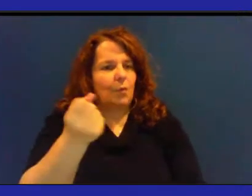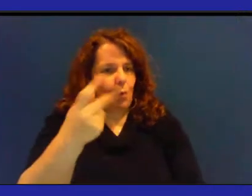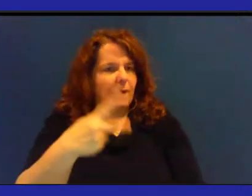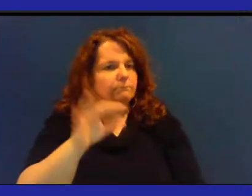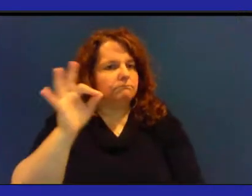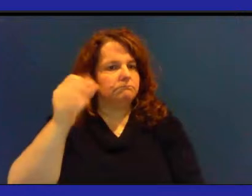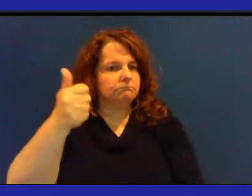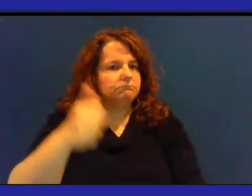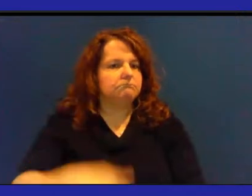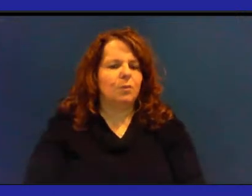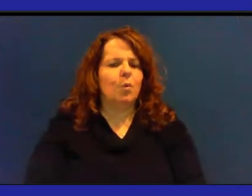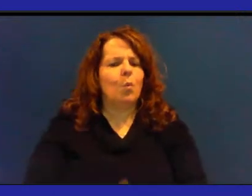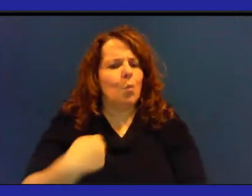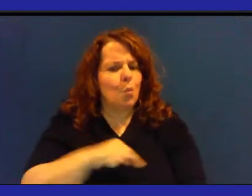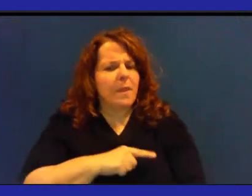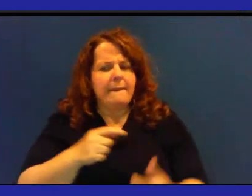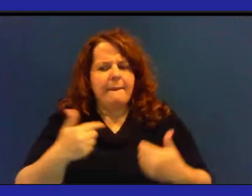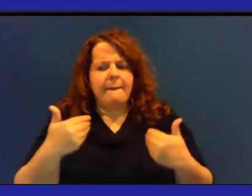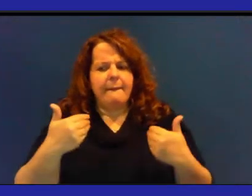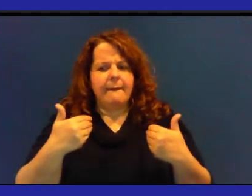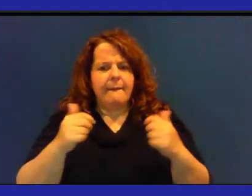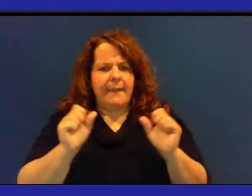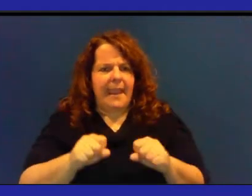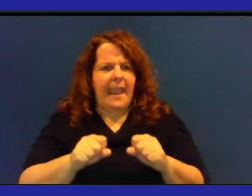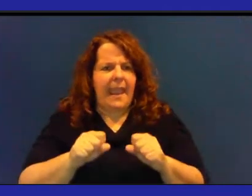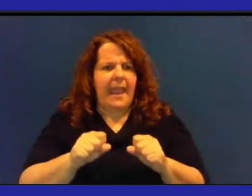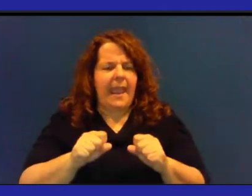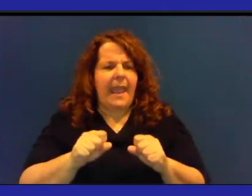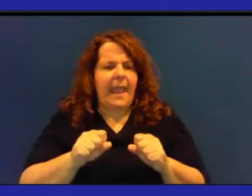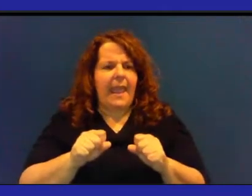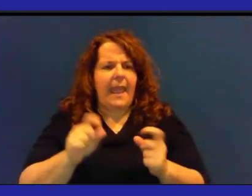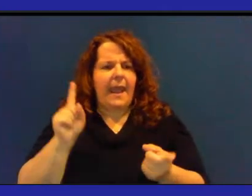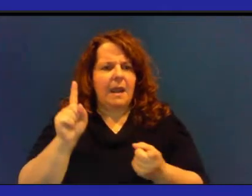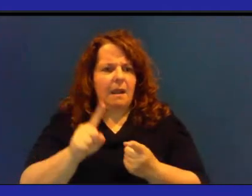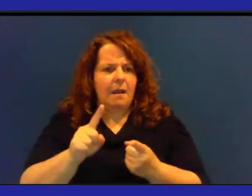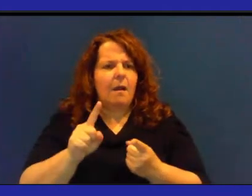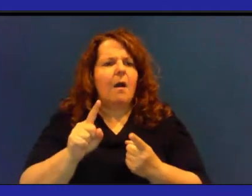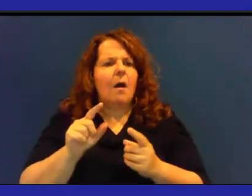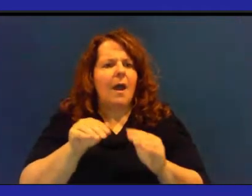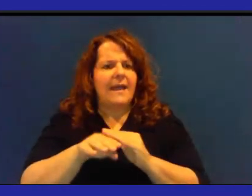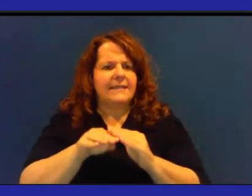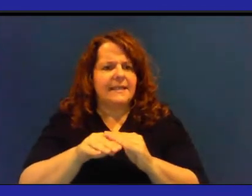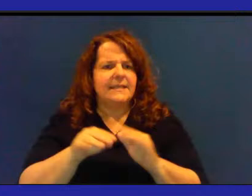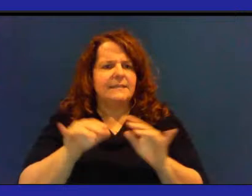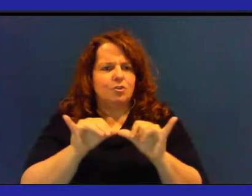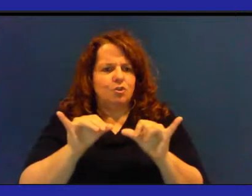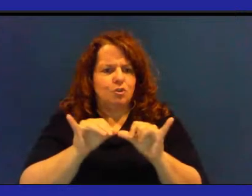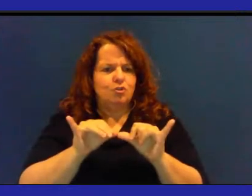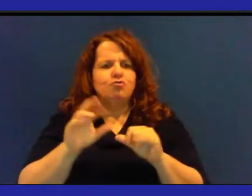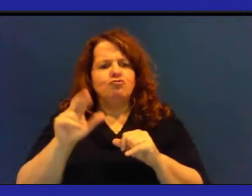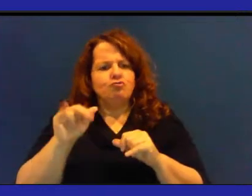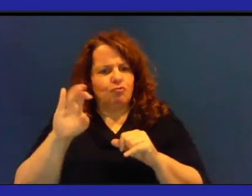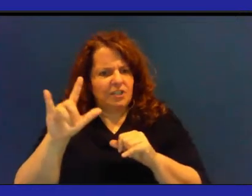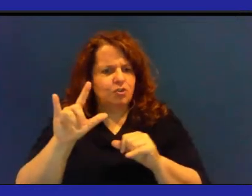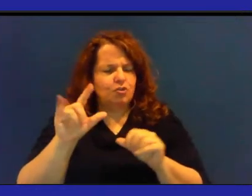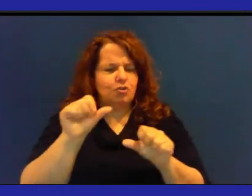I think we can cut our access measures now on racial, social